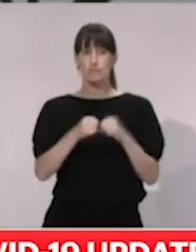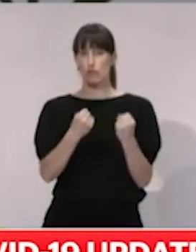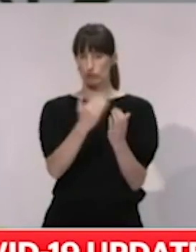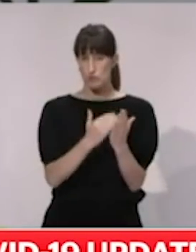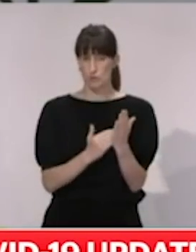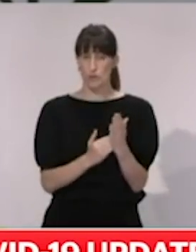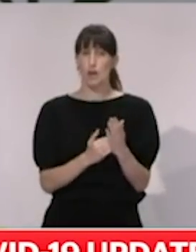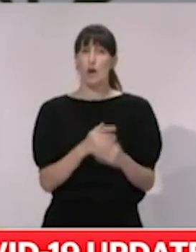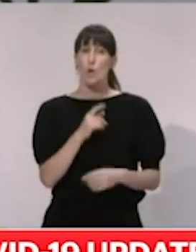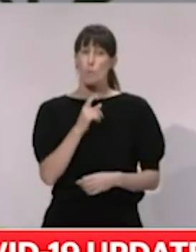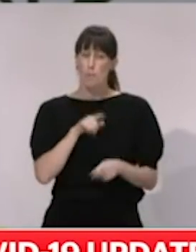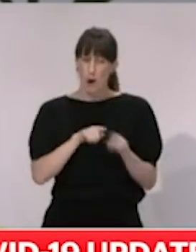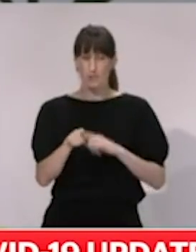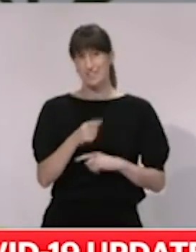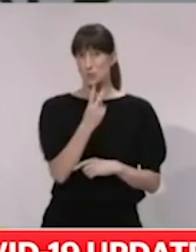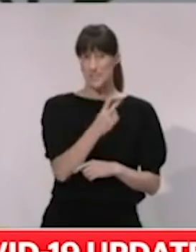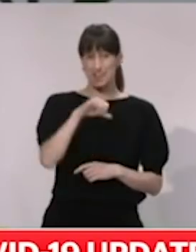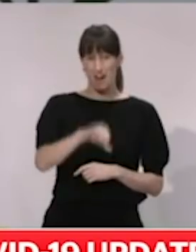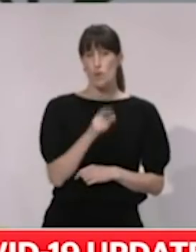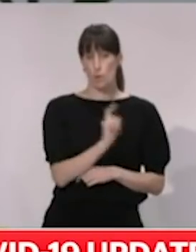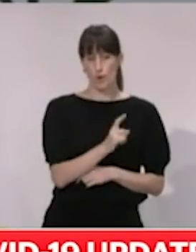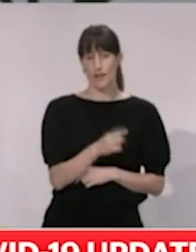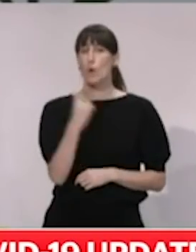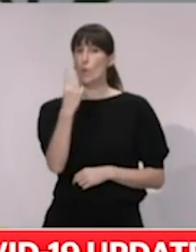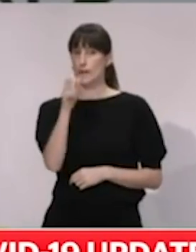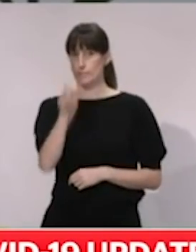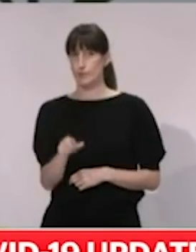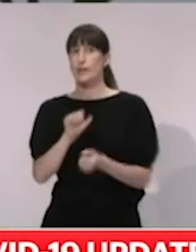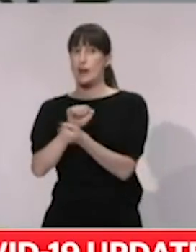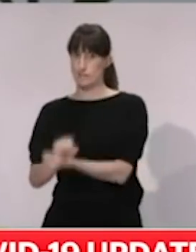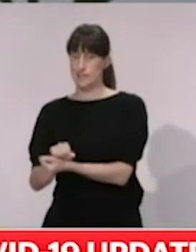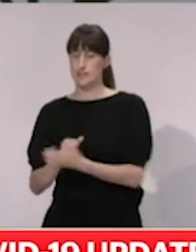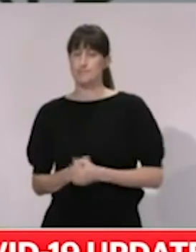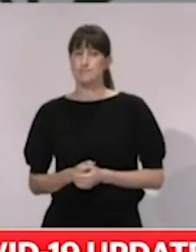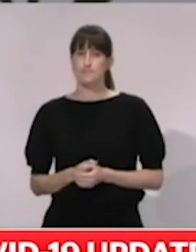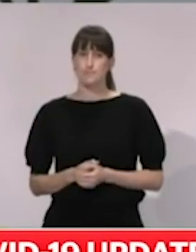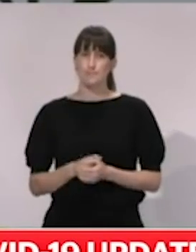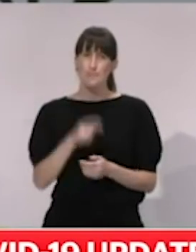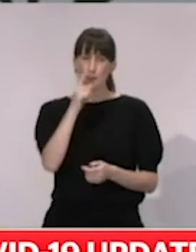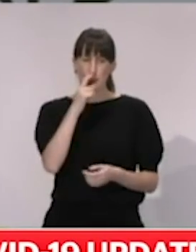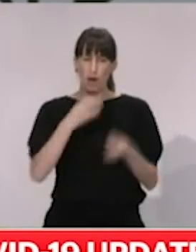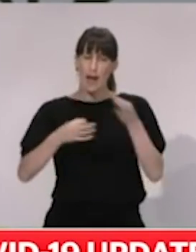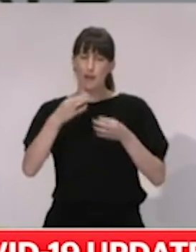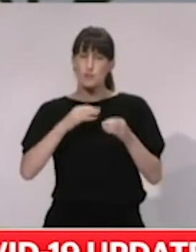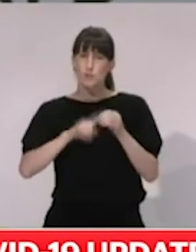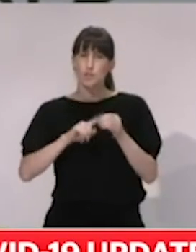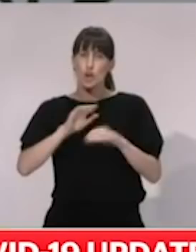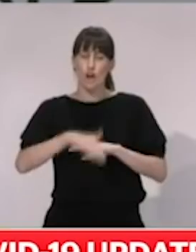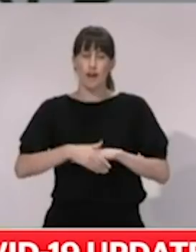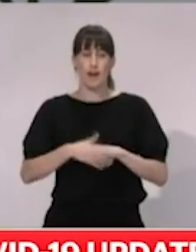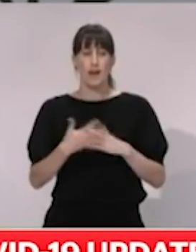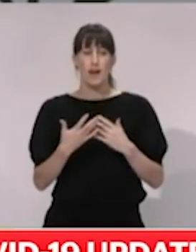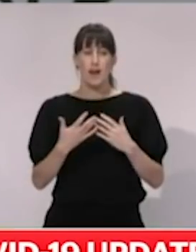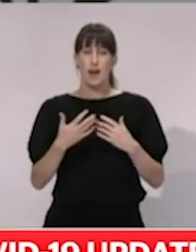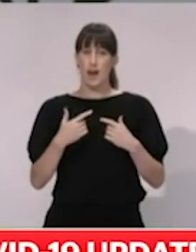prosecution. There has been some commentary about powers of entry available to police, and since